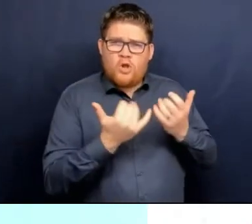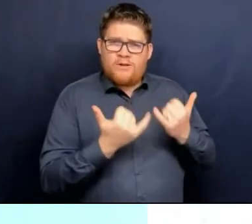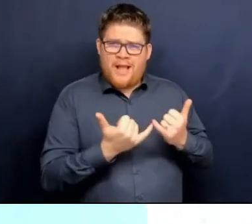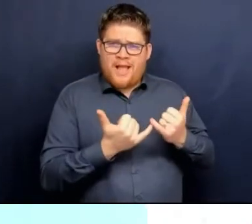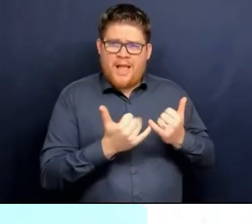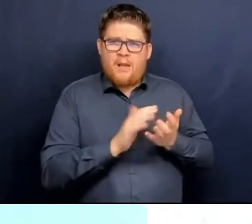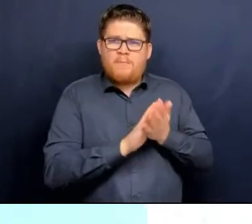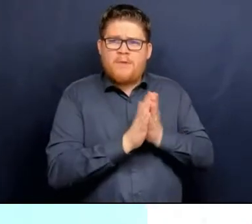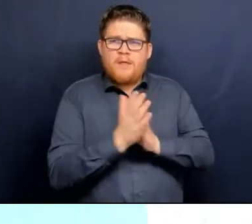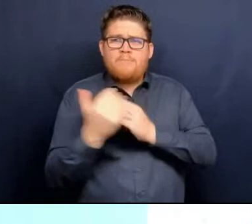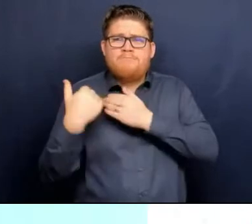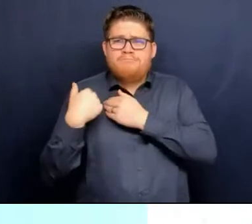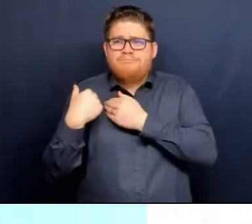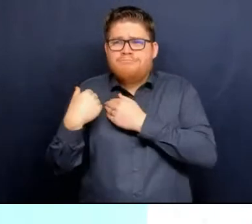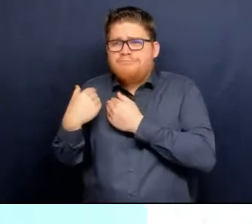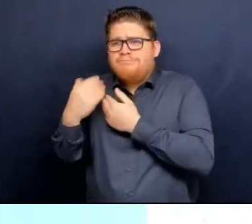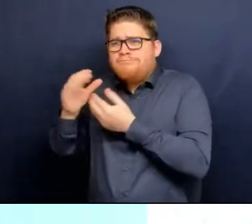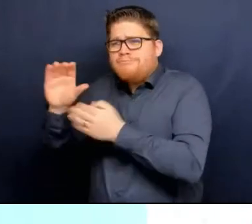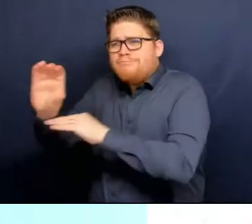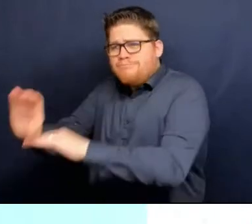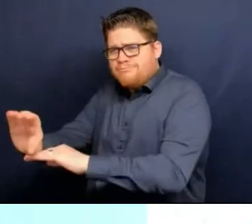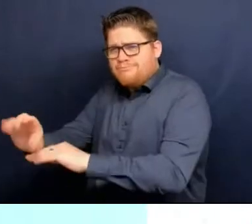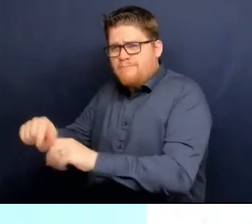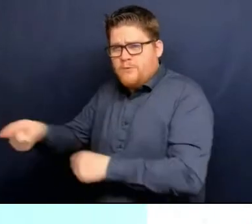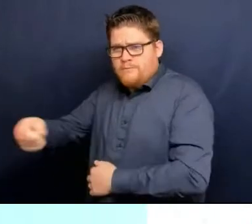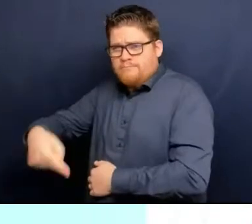And the last one is respect.